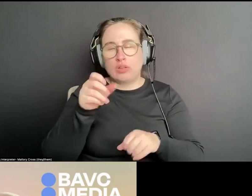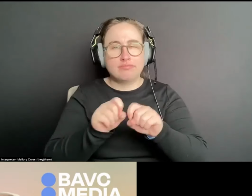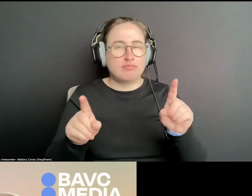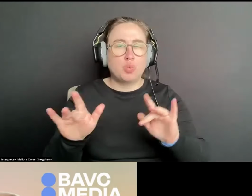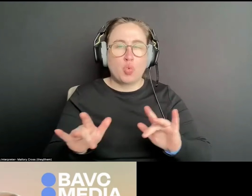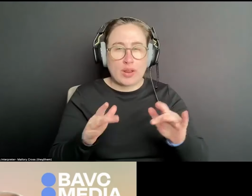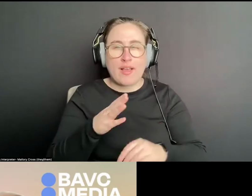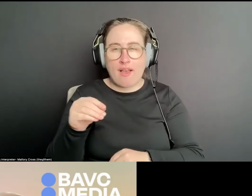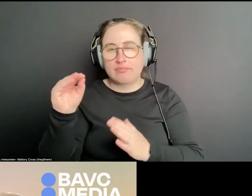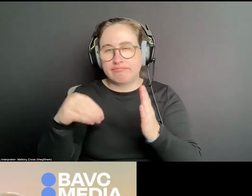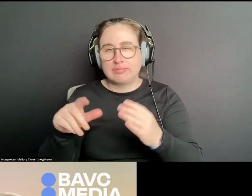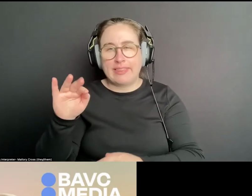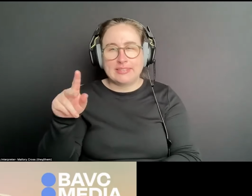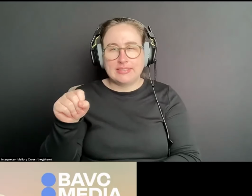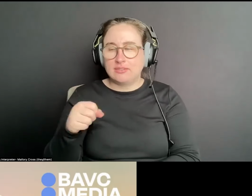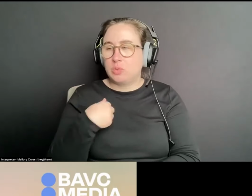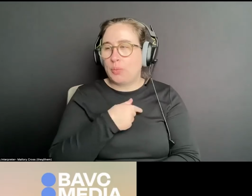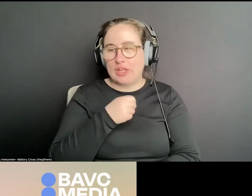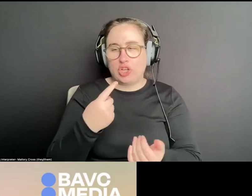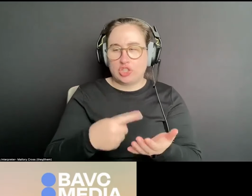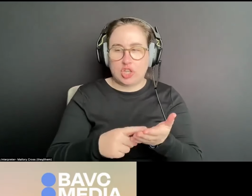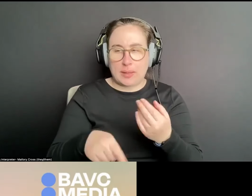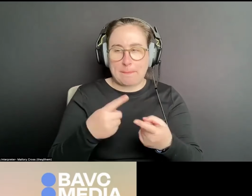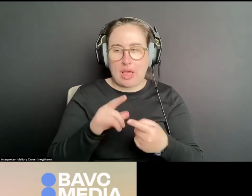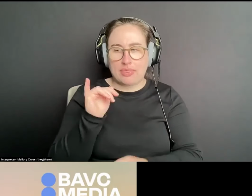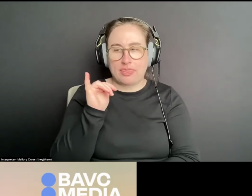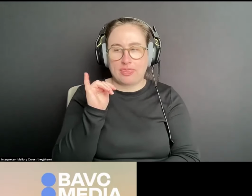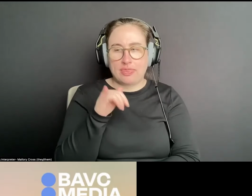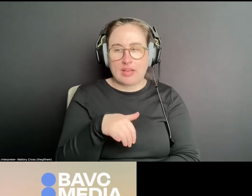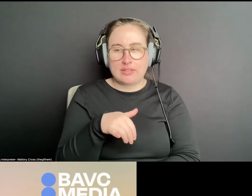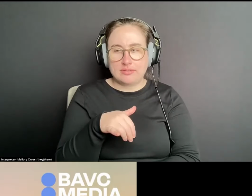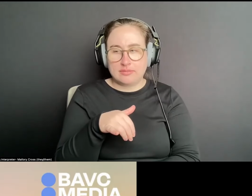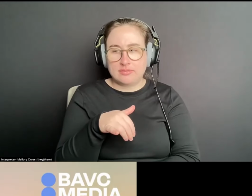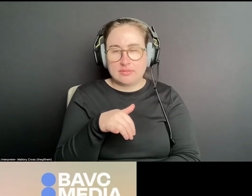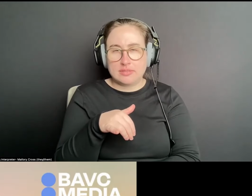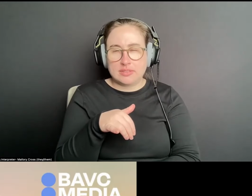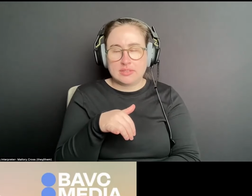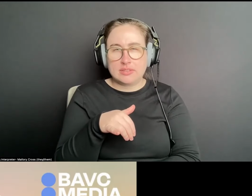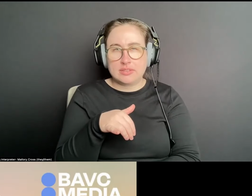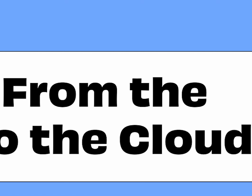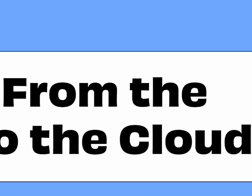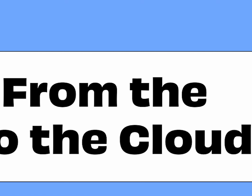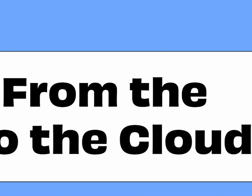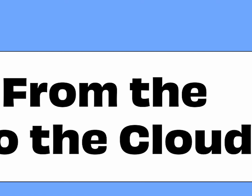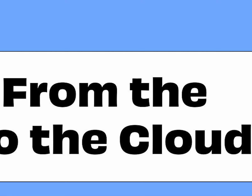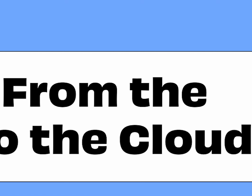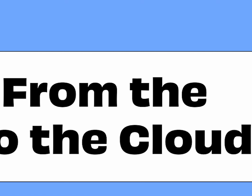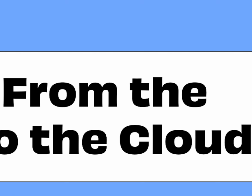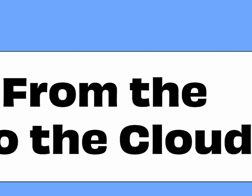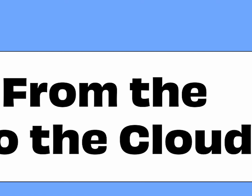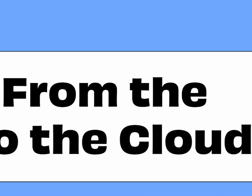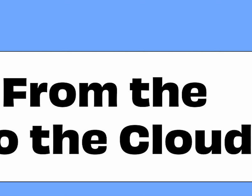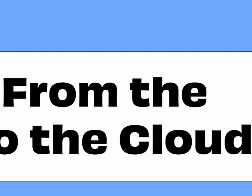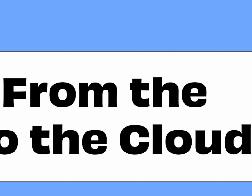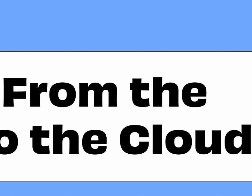links. So we know we could talk about this for hours. And actually our next panel, which is really gonna be